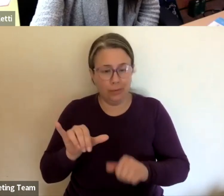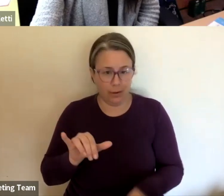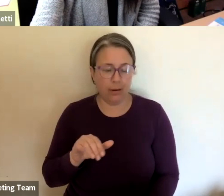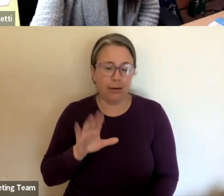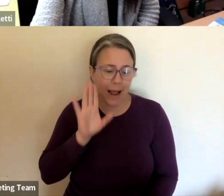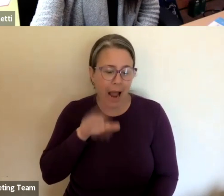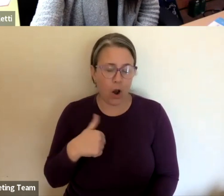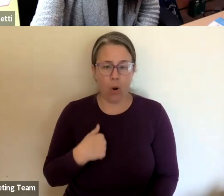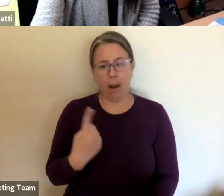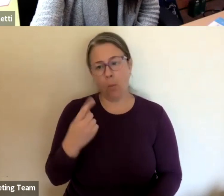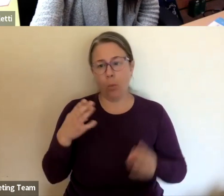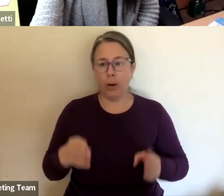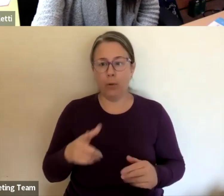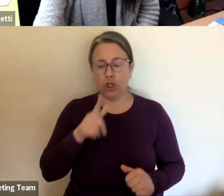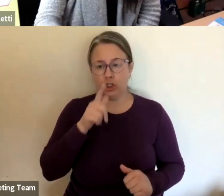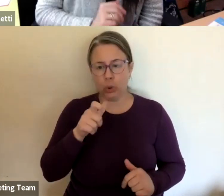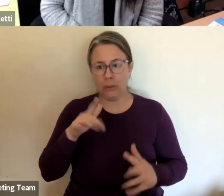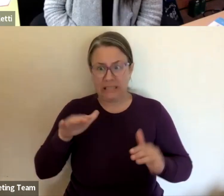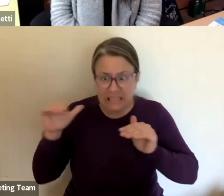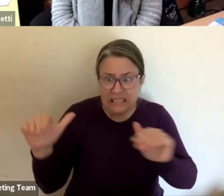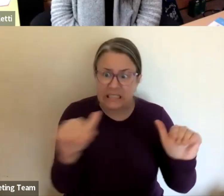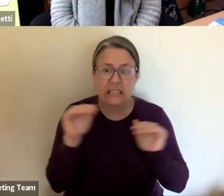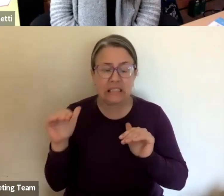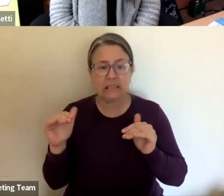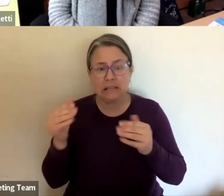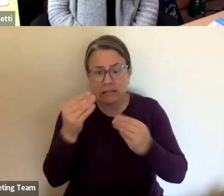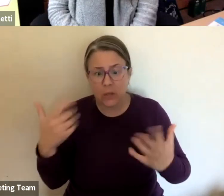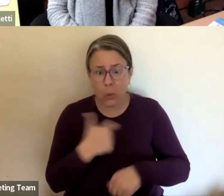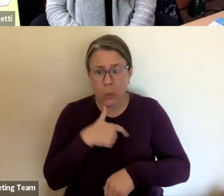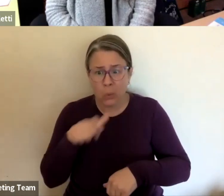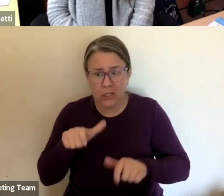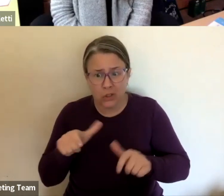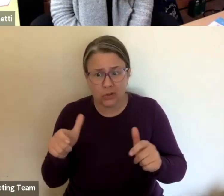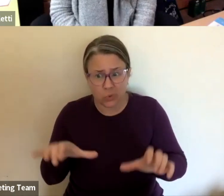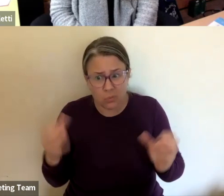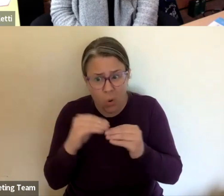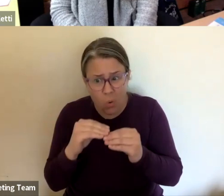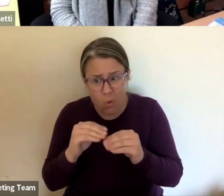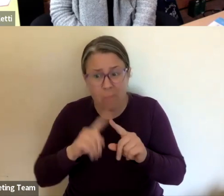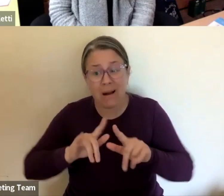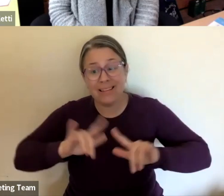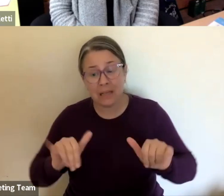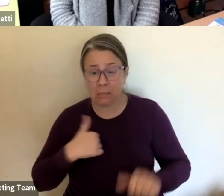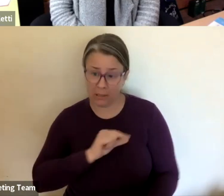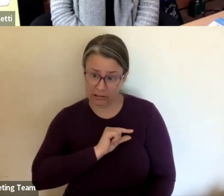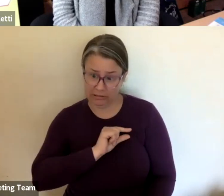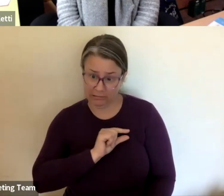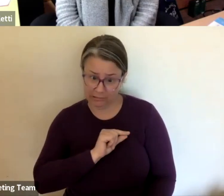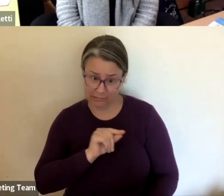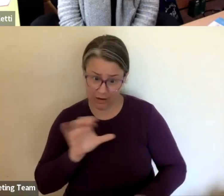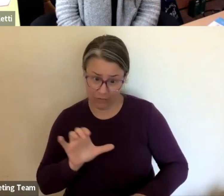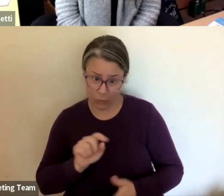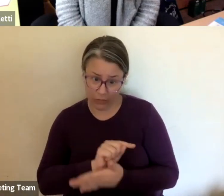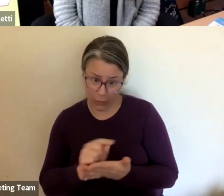do more, I am guilty of the things that I'm criticizing the field for. I went back and